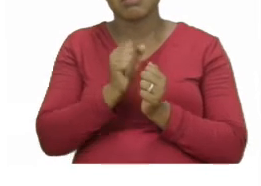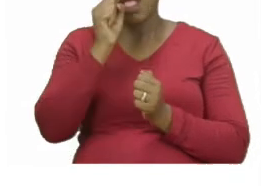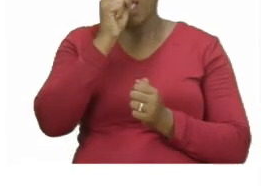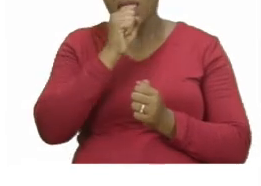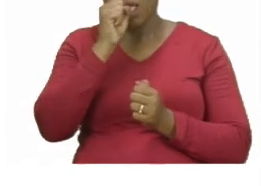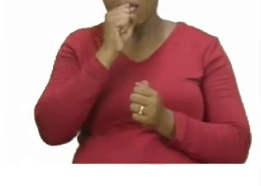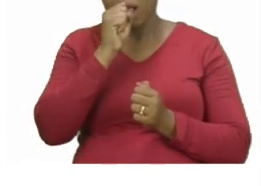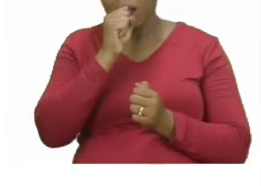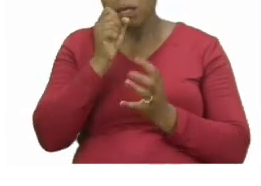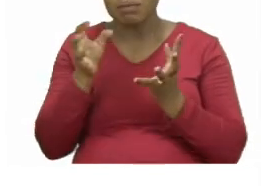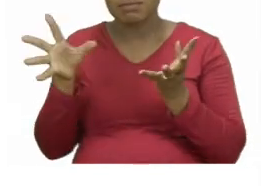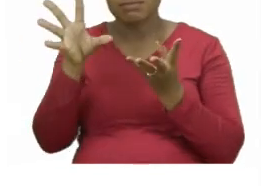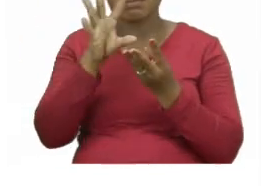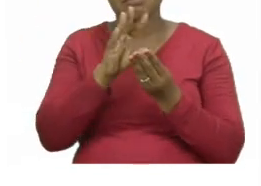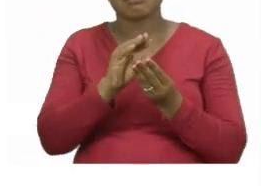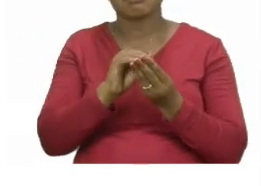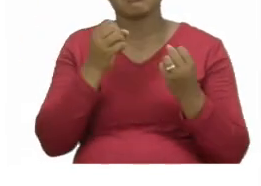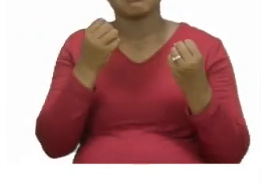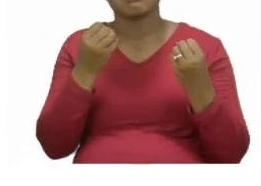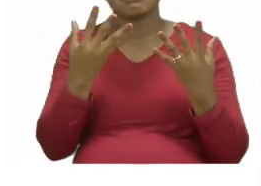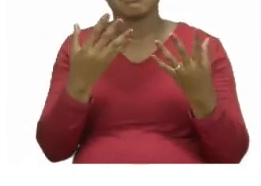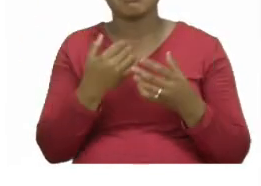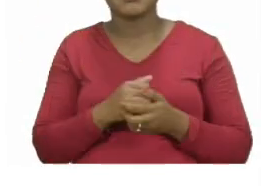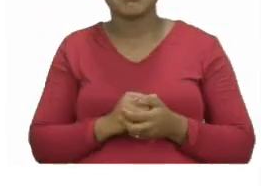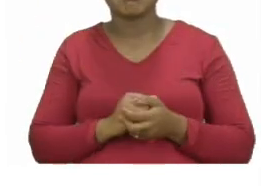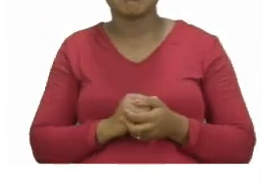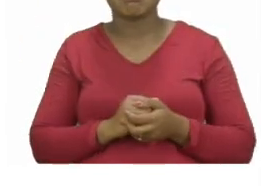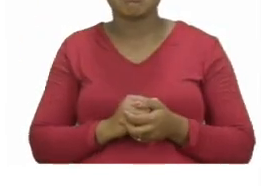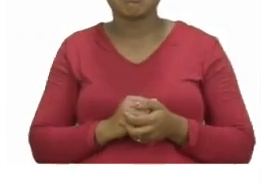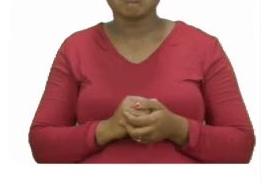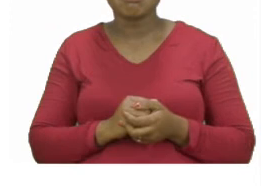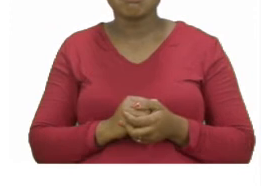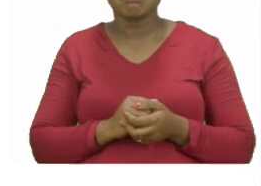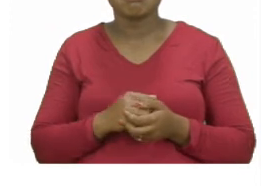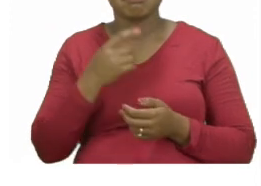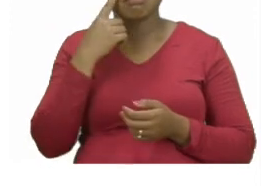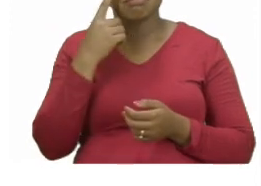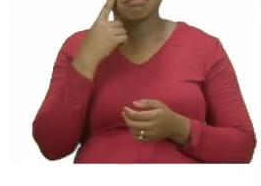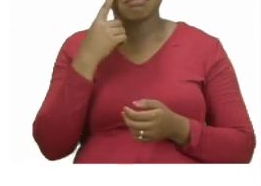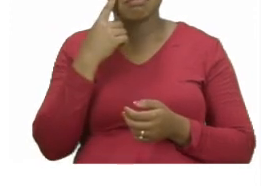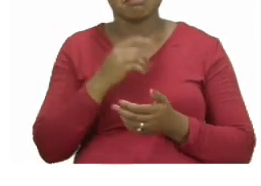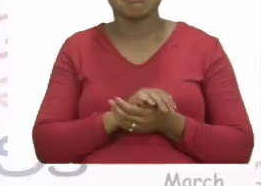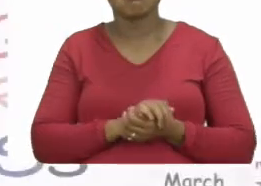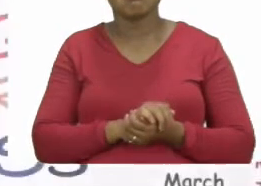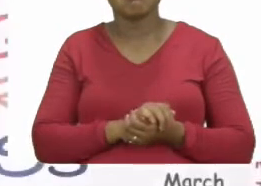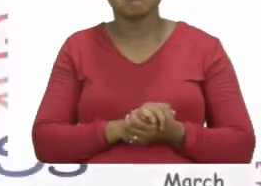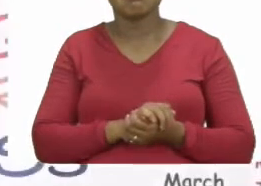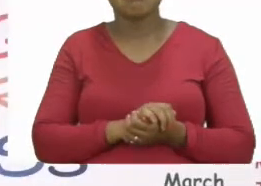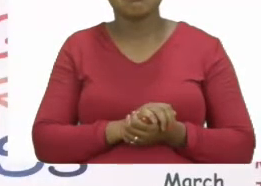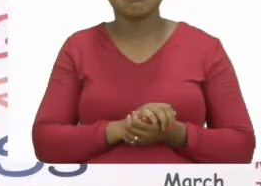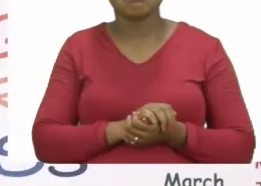the ice cream amount. Now, let's quickly see on the board how you have to do